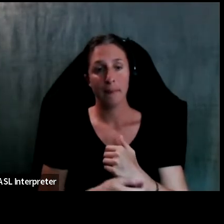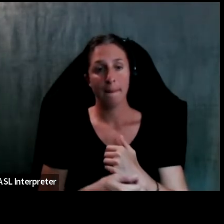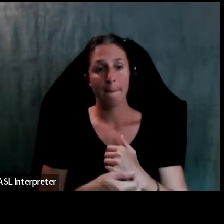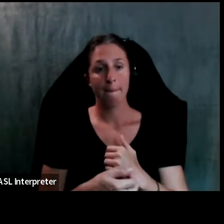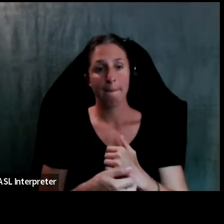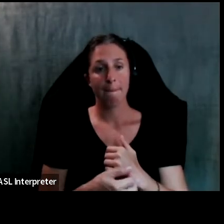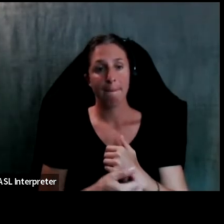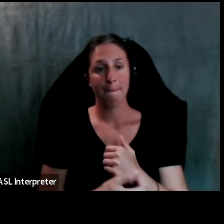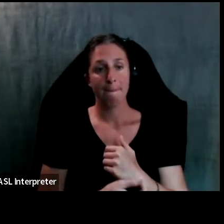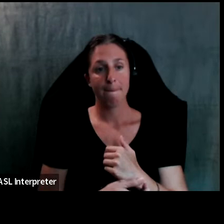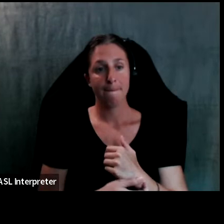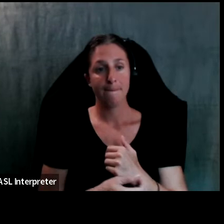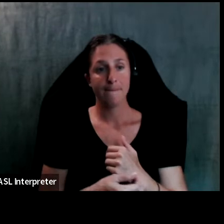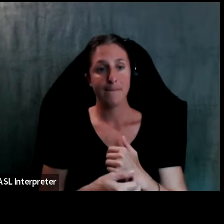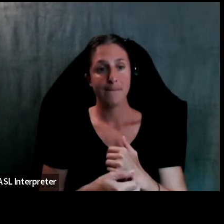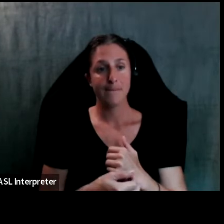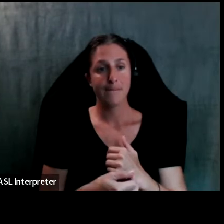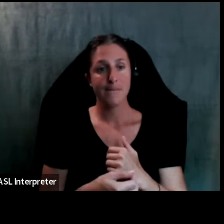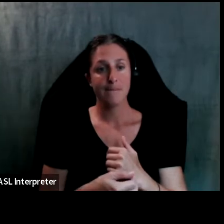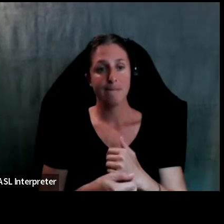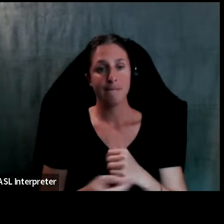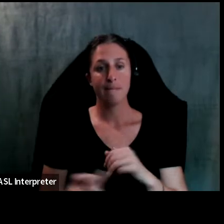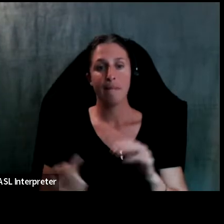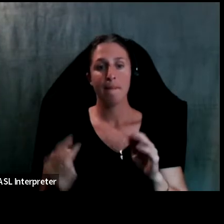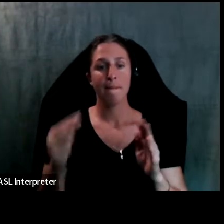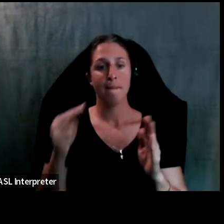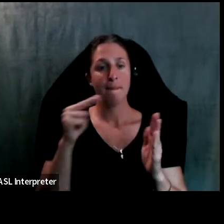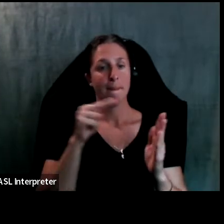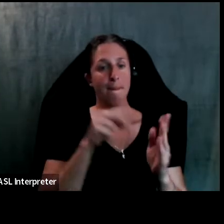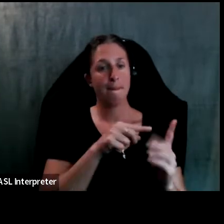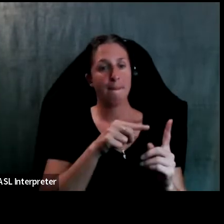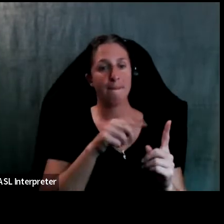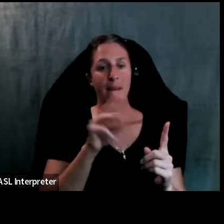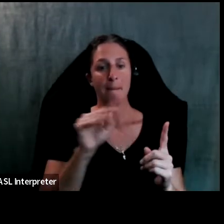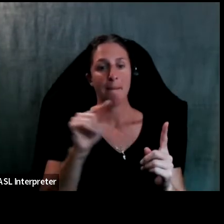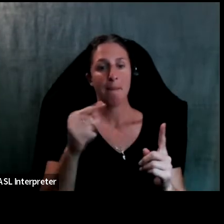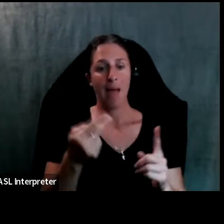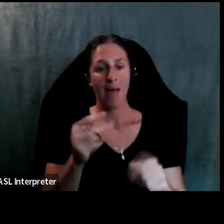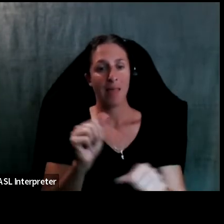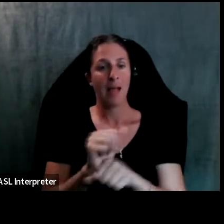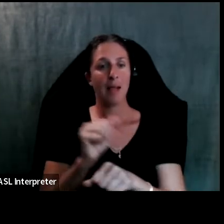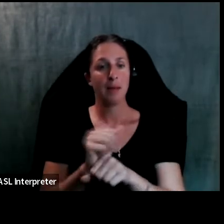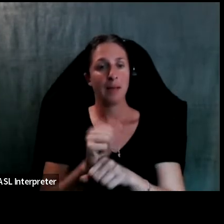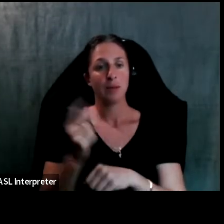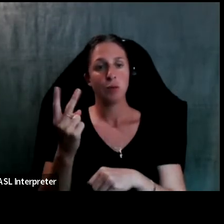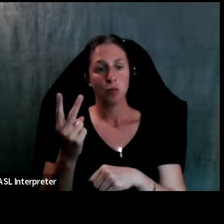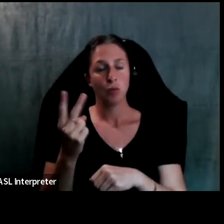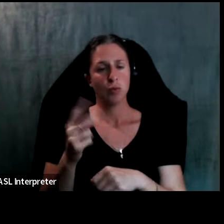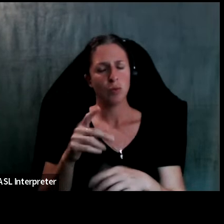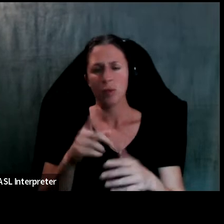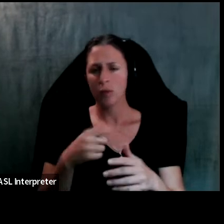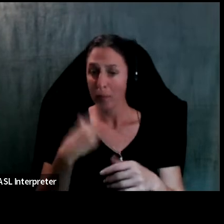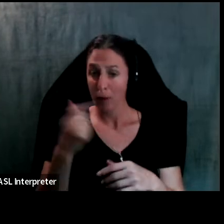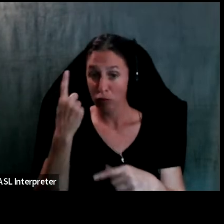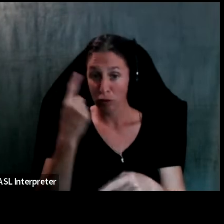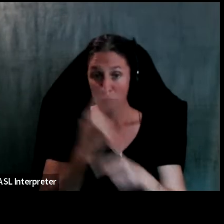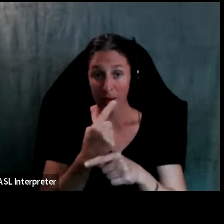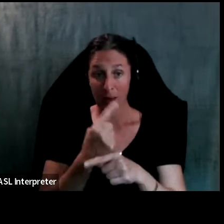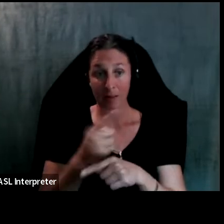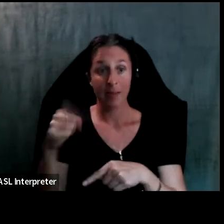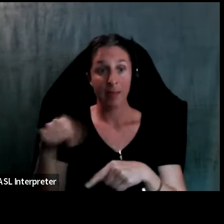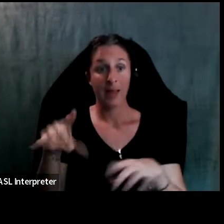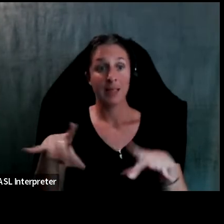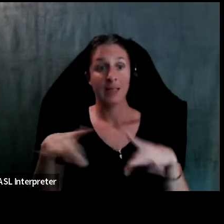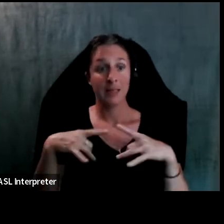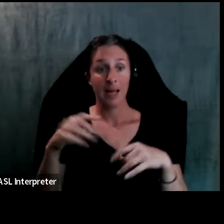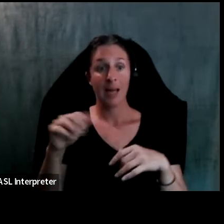I was just going back to the math one about the algebra 2. So am I understanding this right, that they take